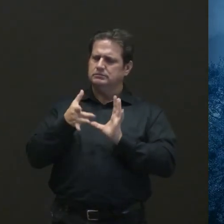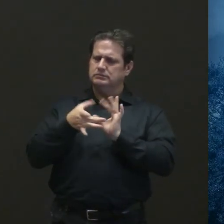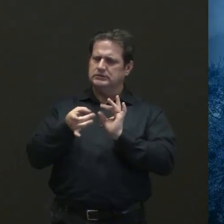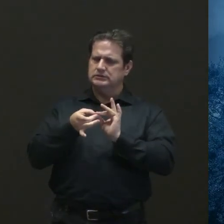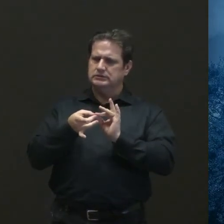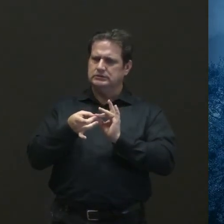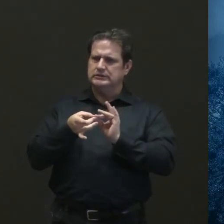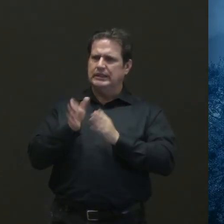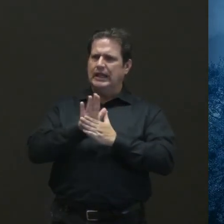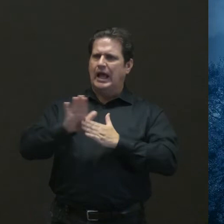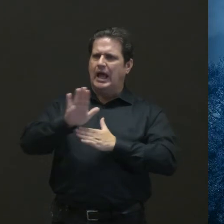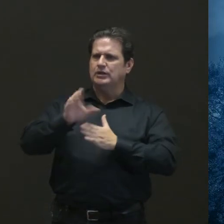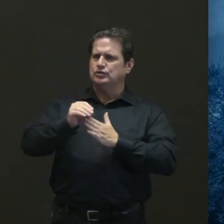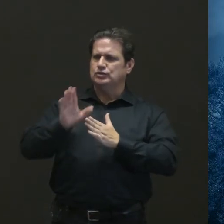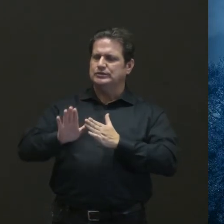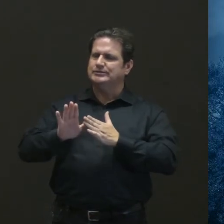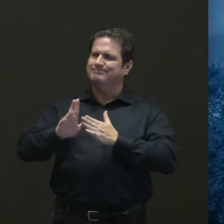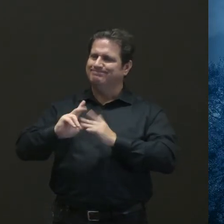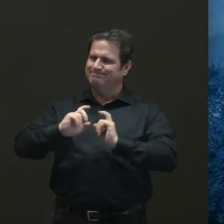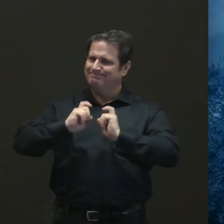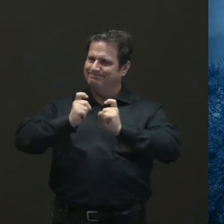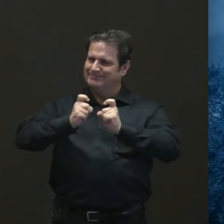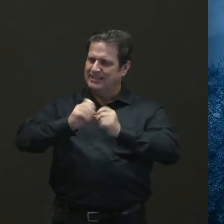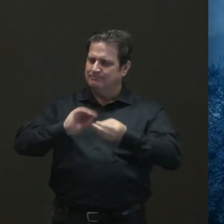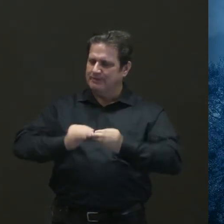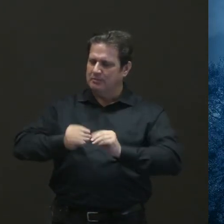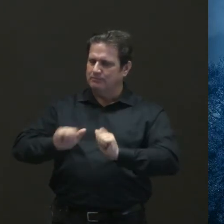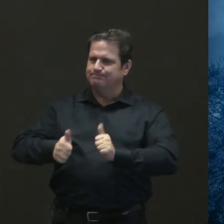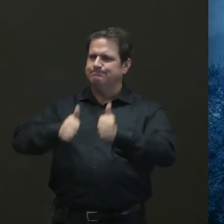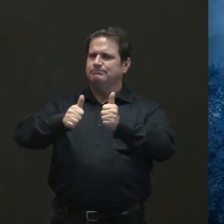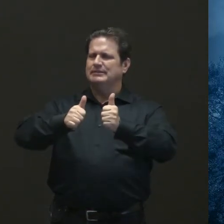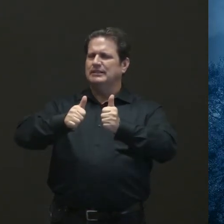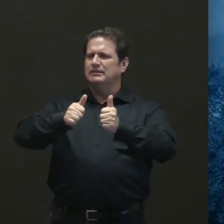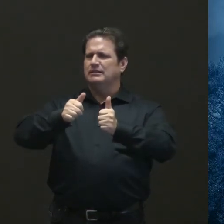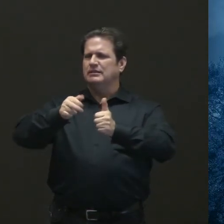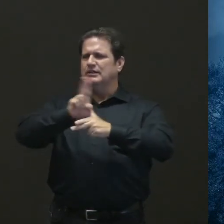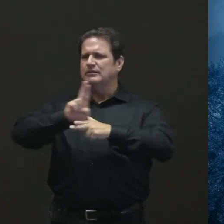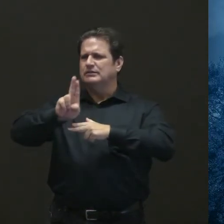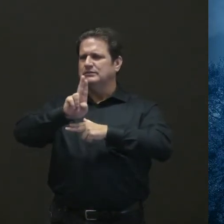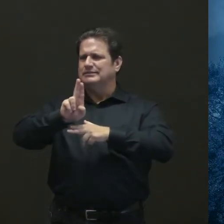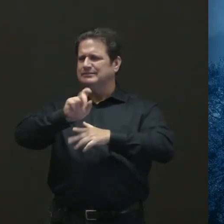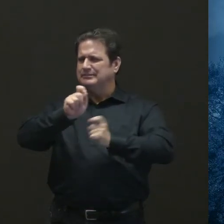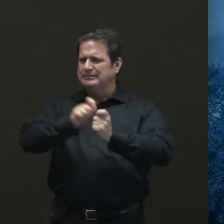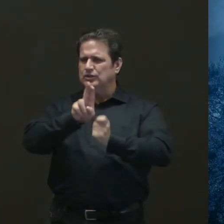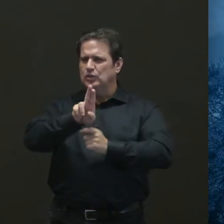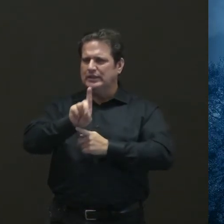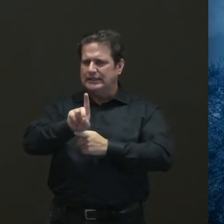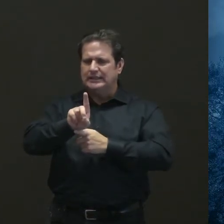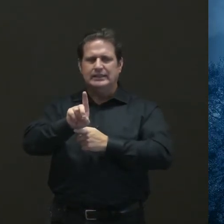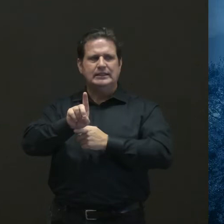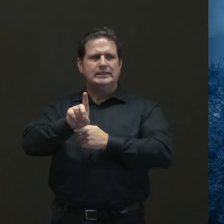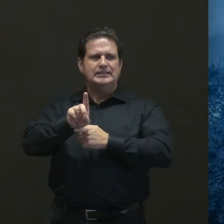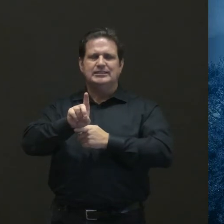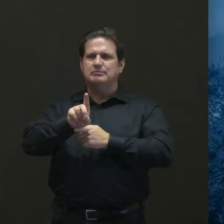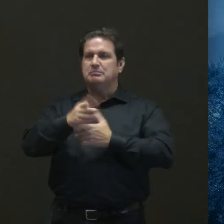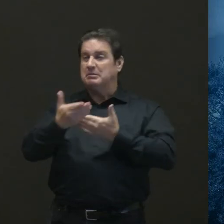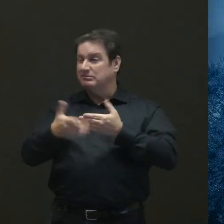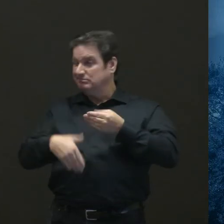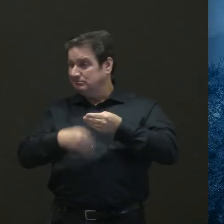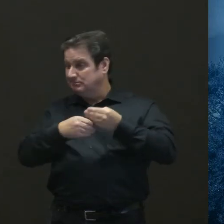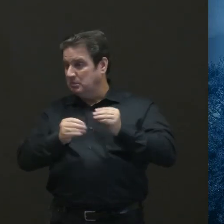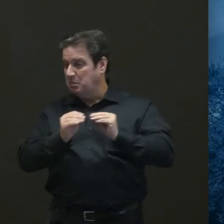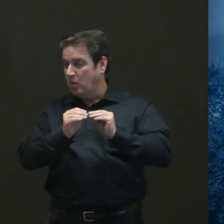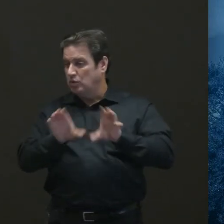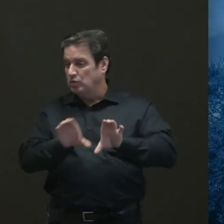the college students attributing to that increase. What do the universities, specifically UD, need to be doing that they might not be doing right